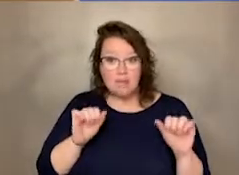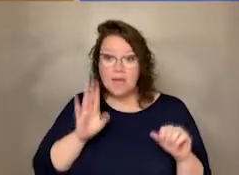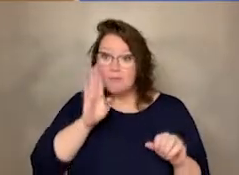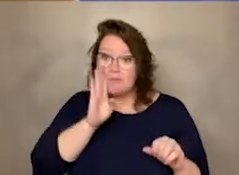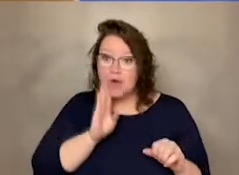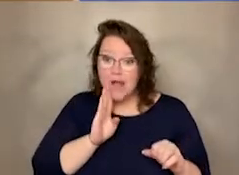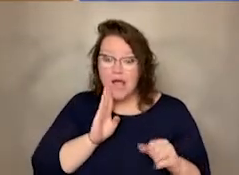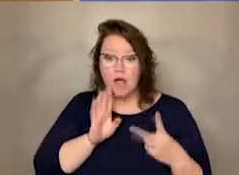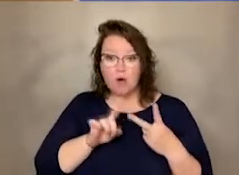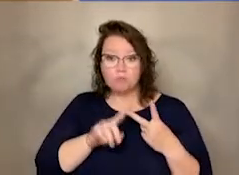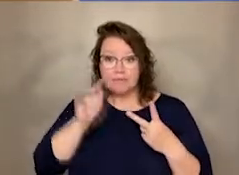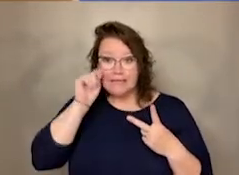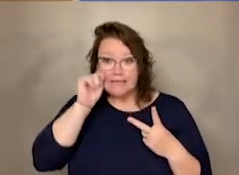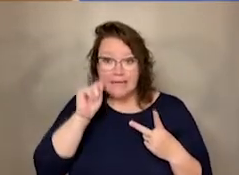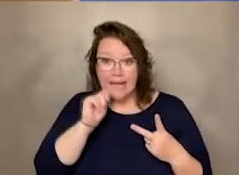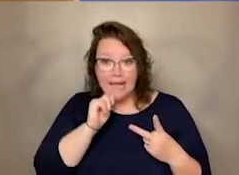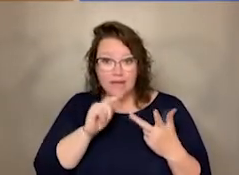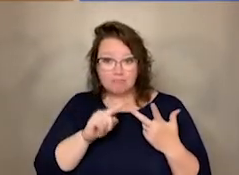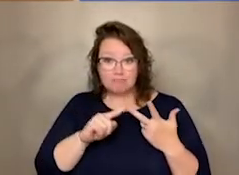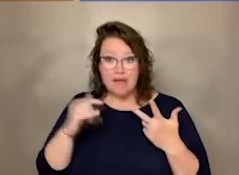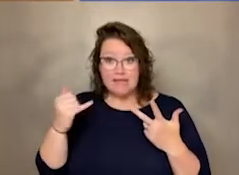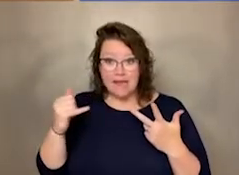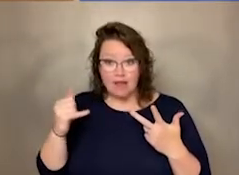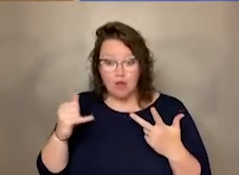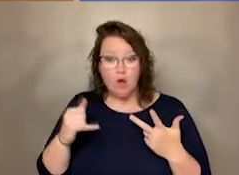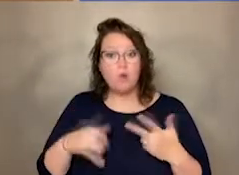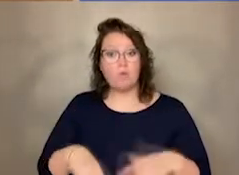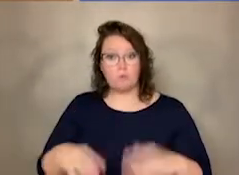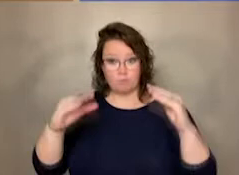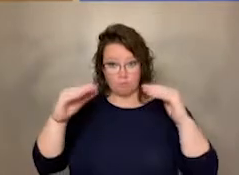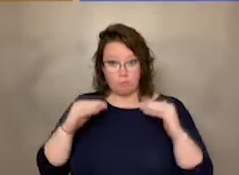is made by bees. Those are all good answers.